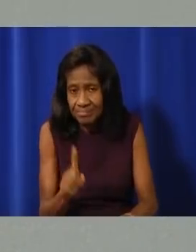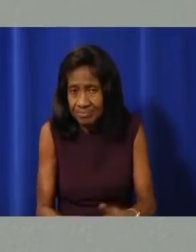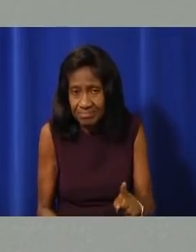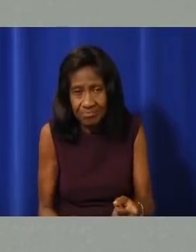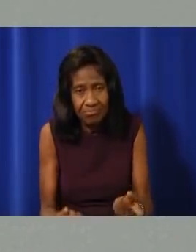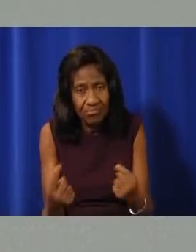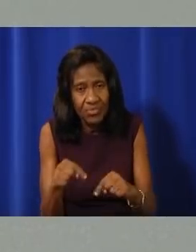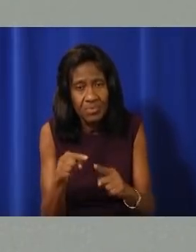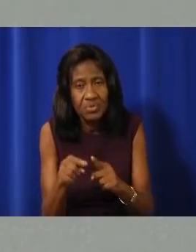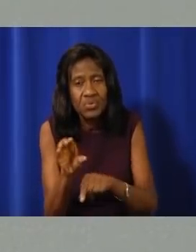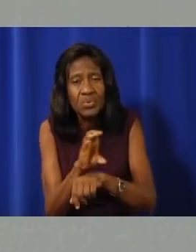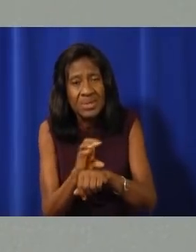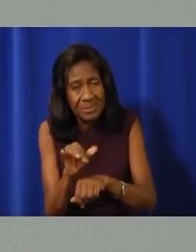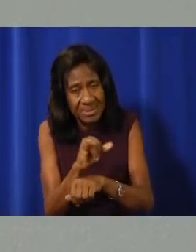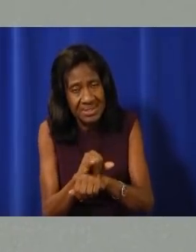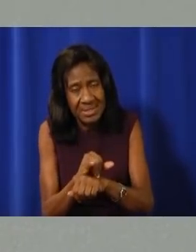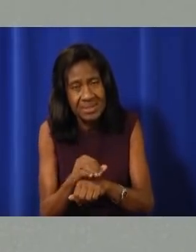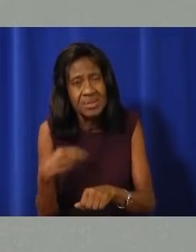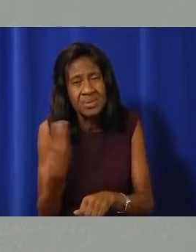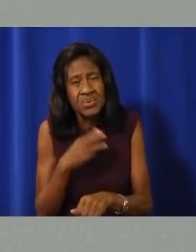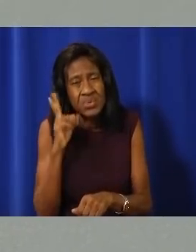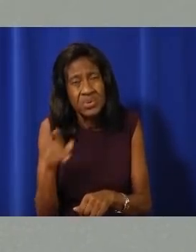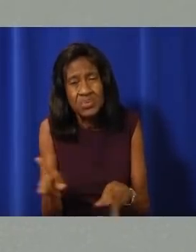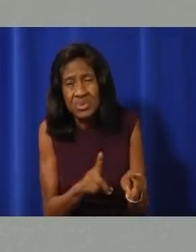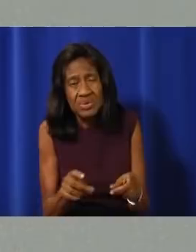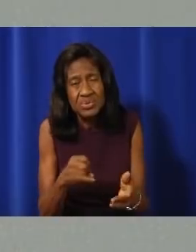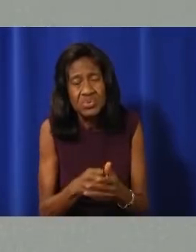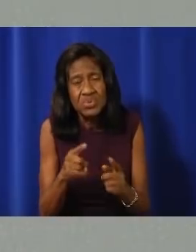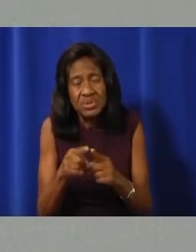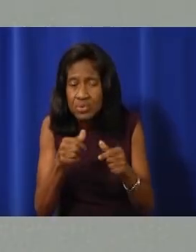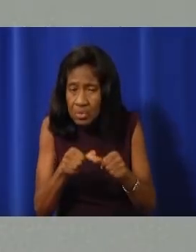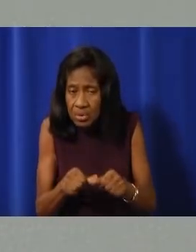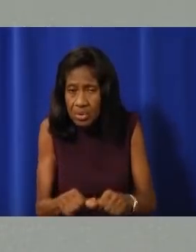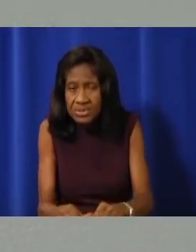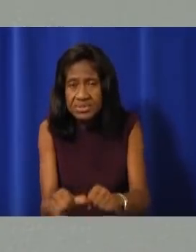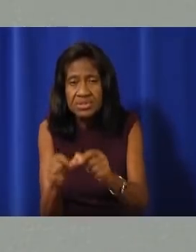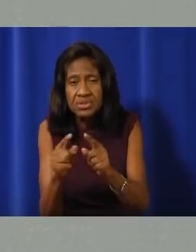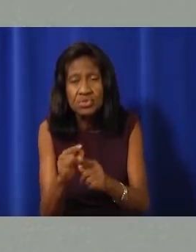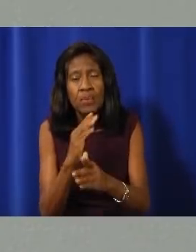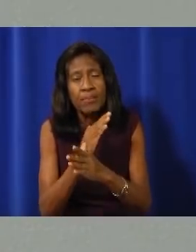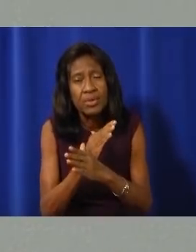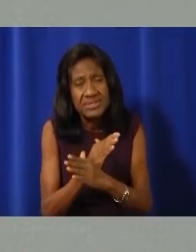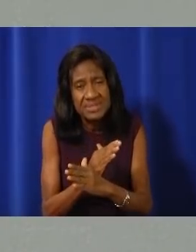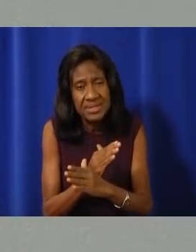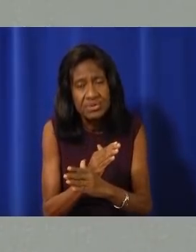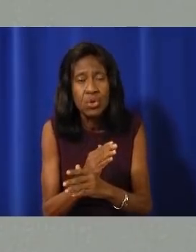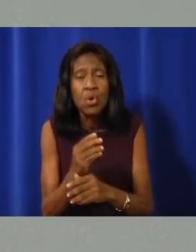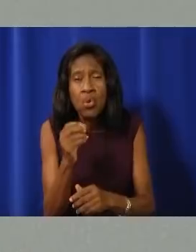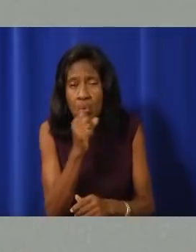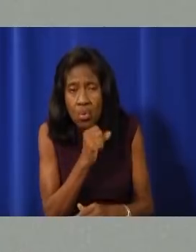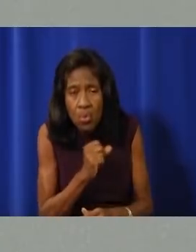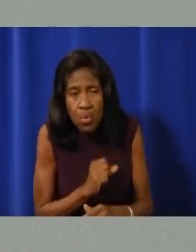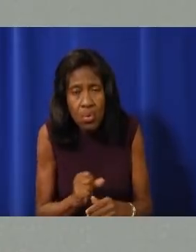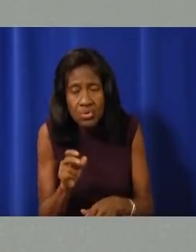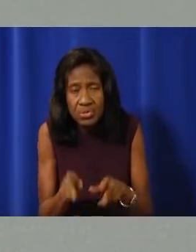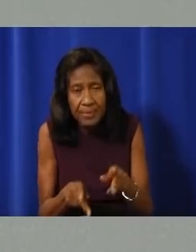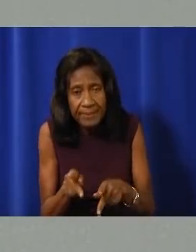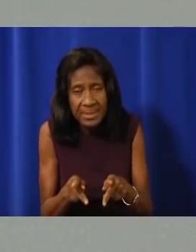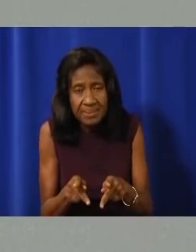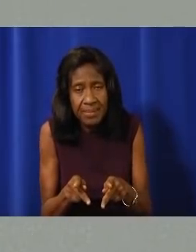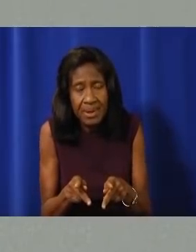to do this in order to continue to protect our older, vulnerable folks, as well as